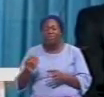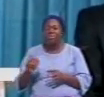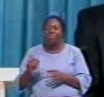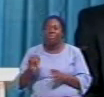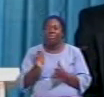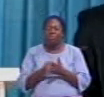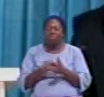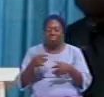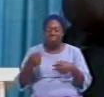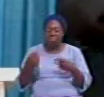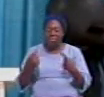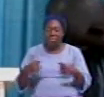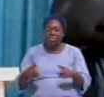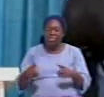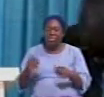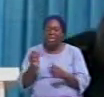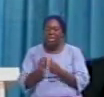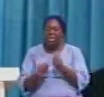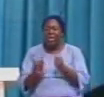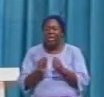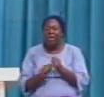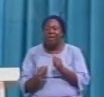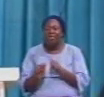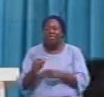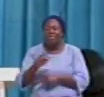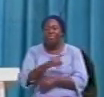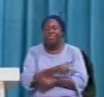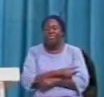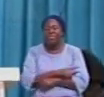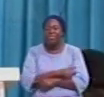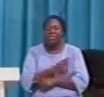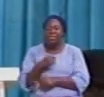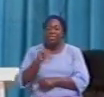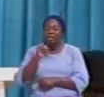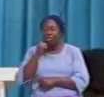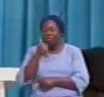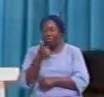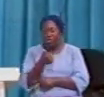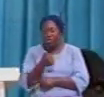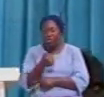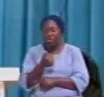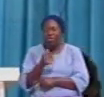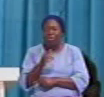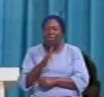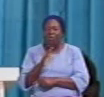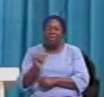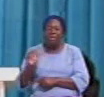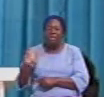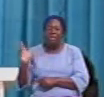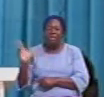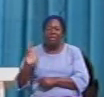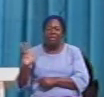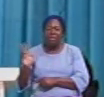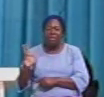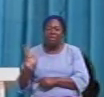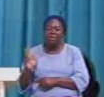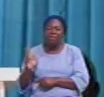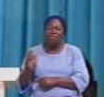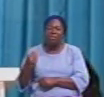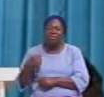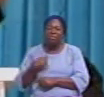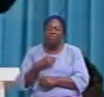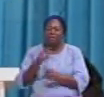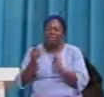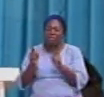takes place every day. And tomorrow at 15 hours, we'll be meeting in